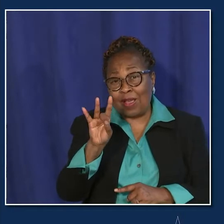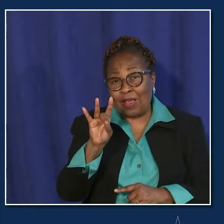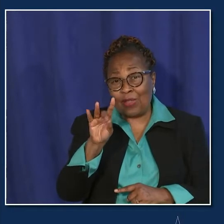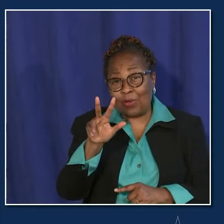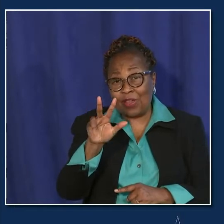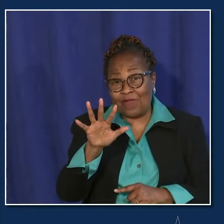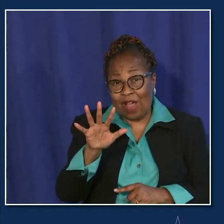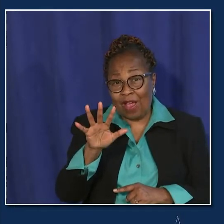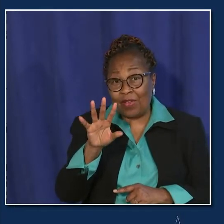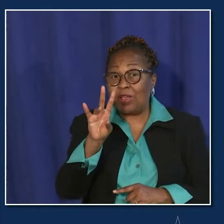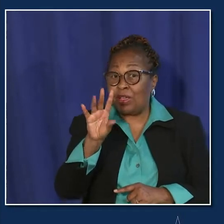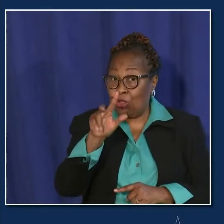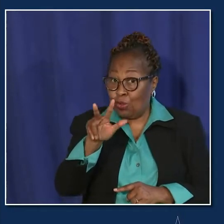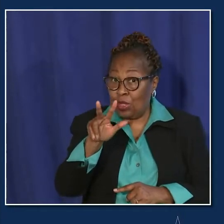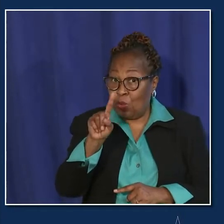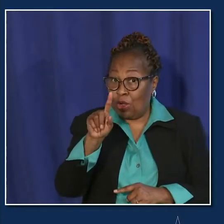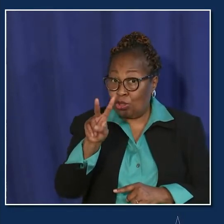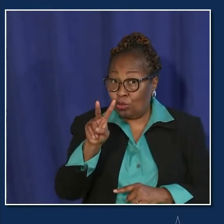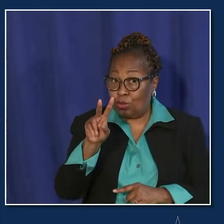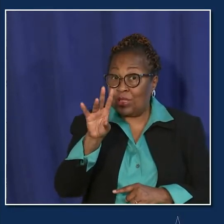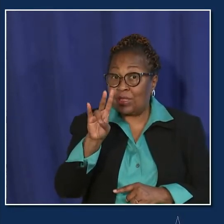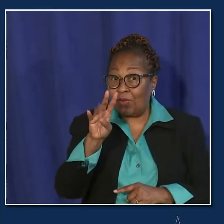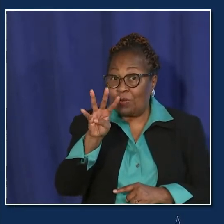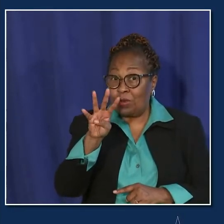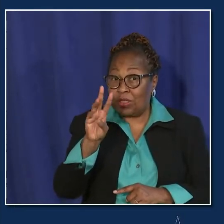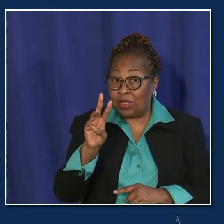312-746-4835. That's